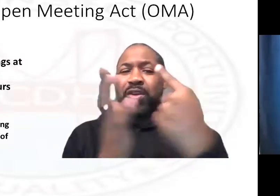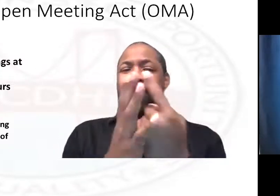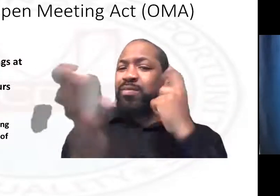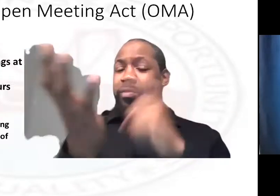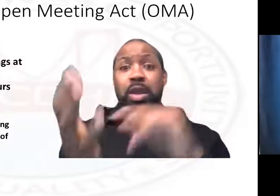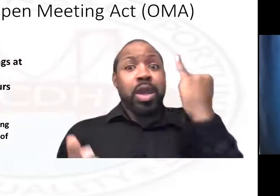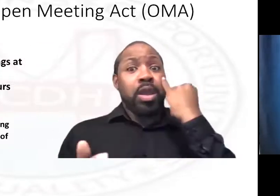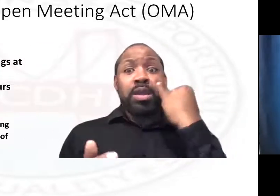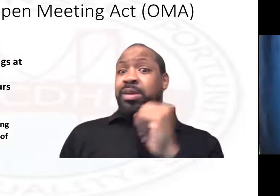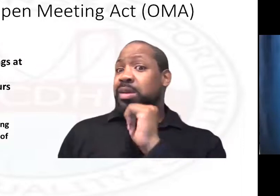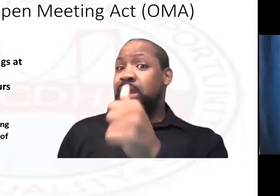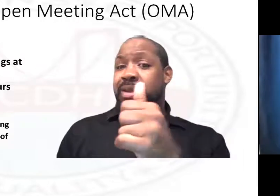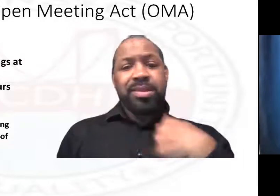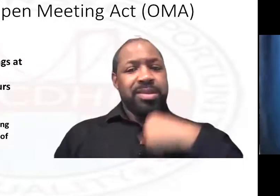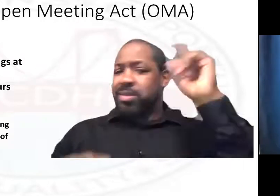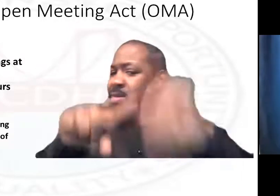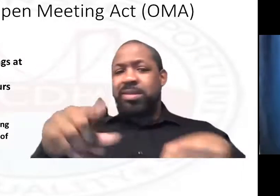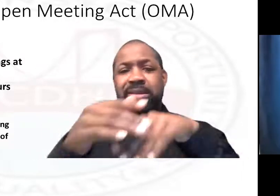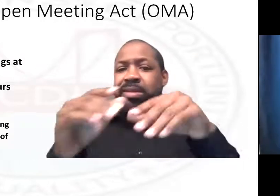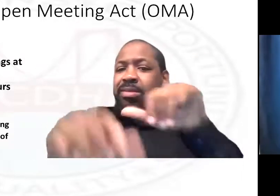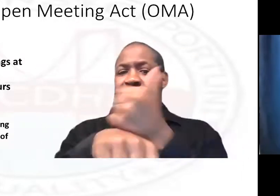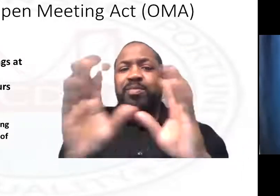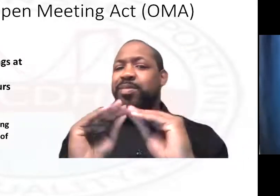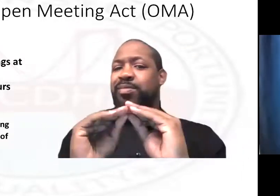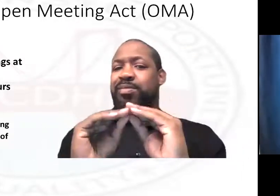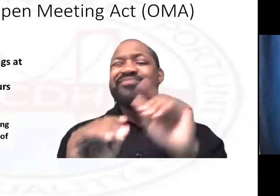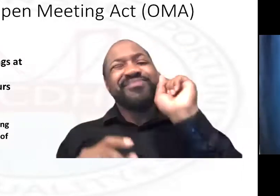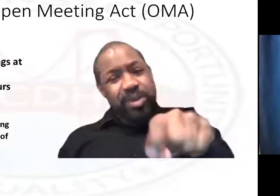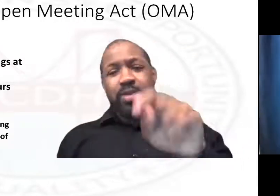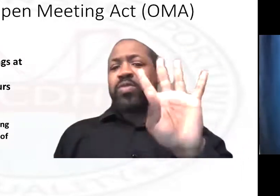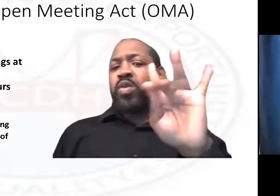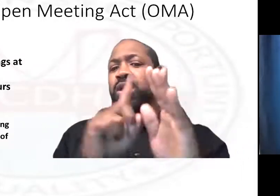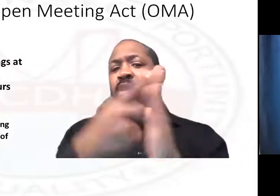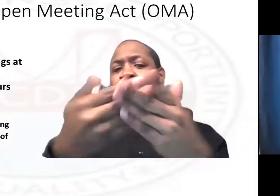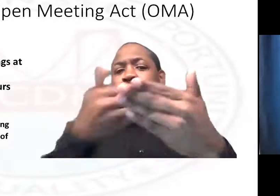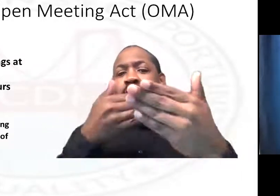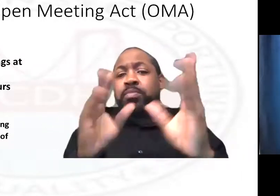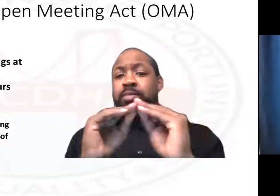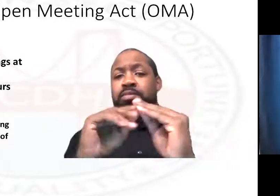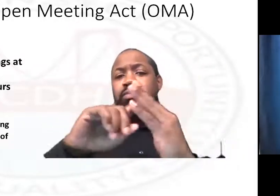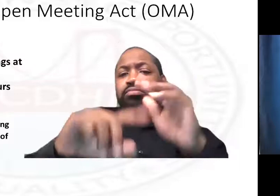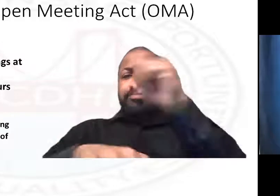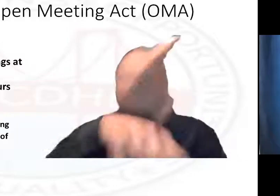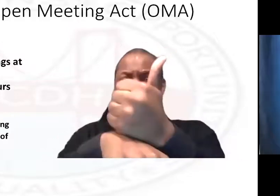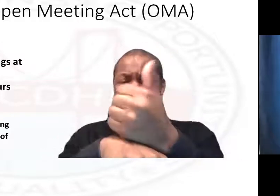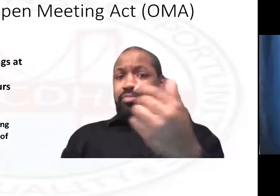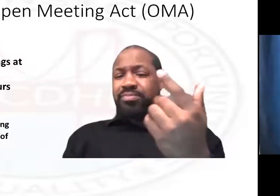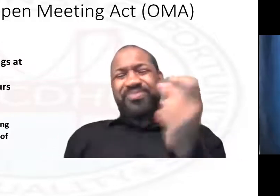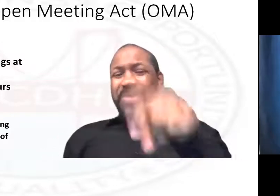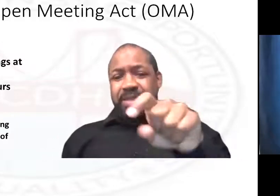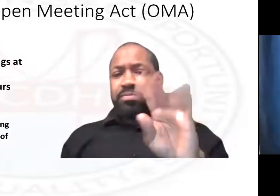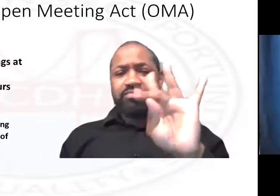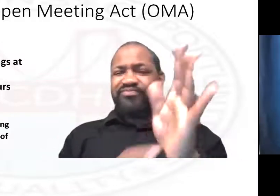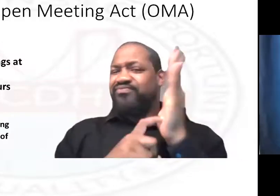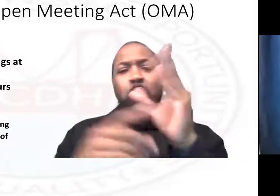Friday, 48 hours. So if it is not publicized in 48 hours, then you can't have